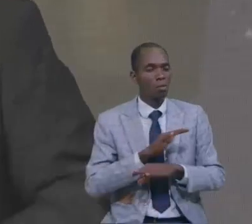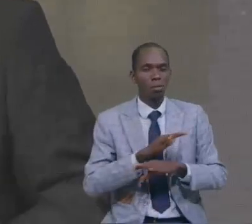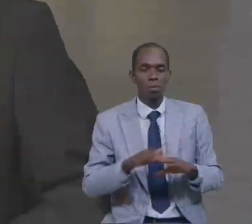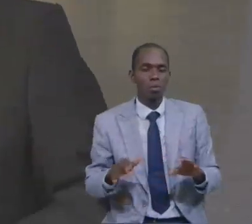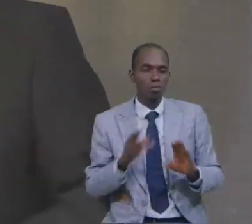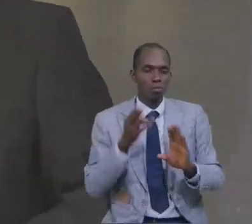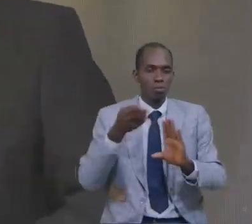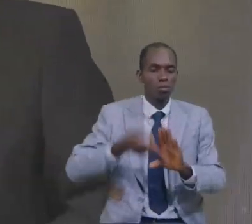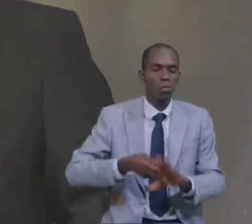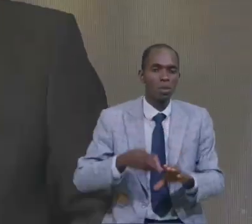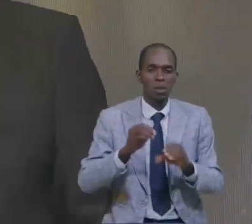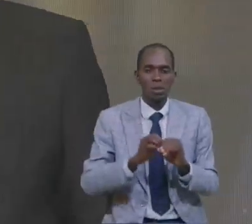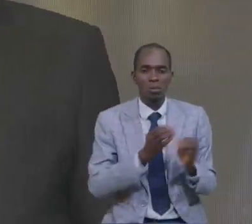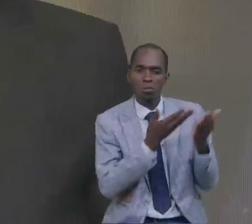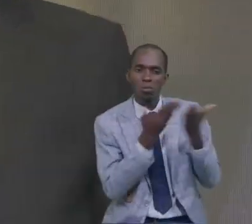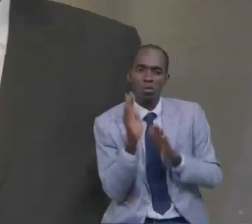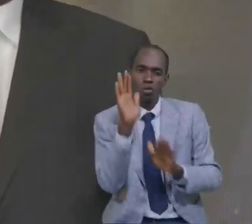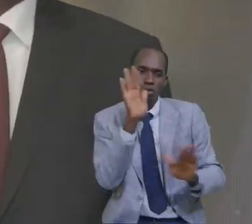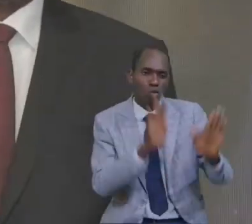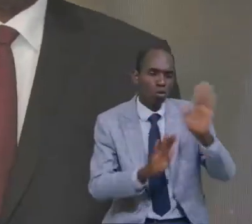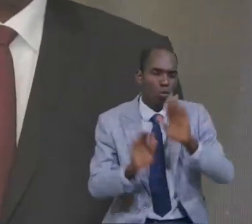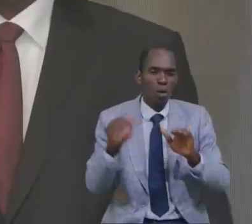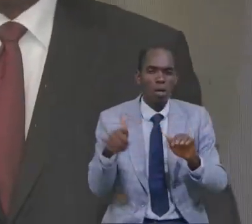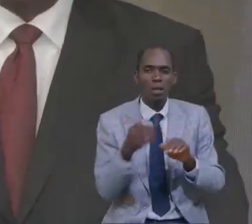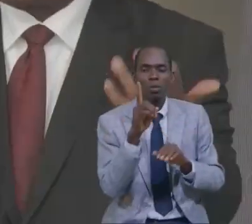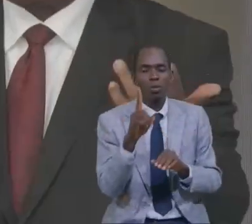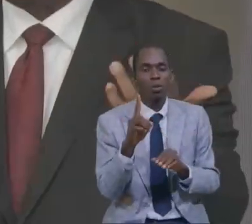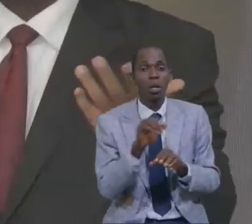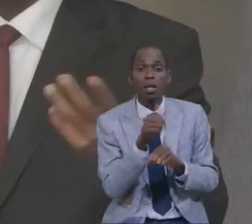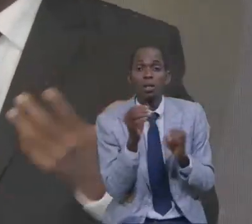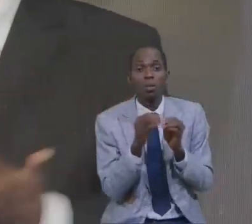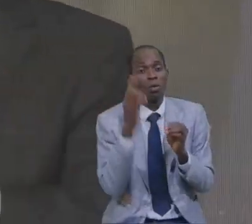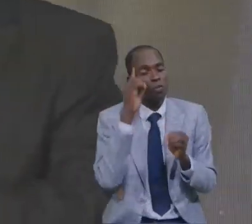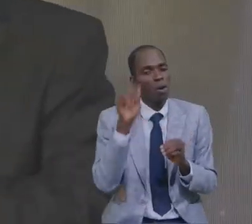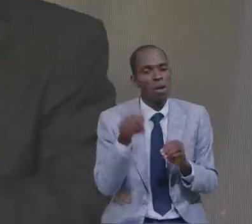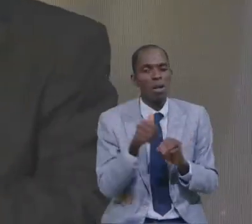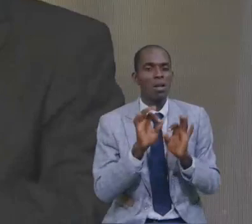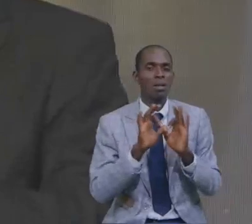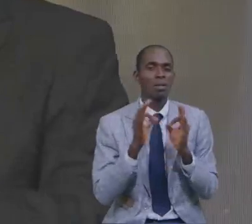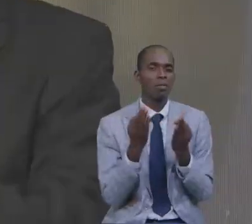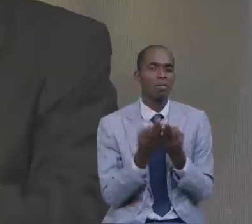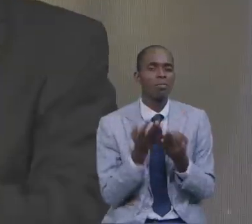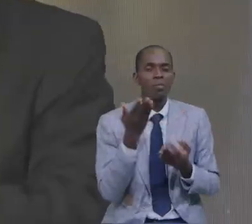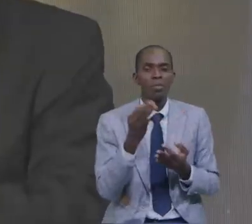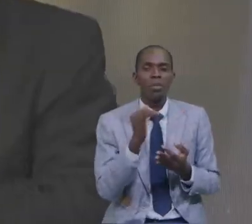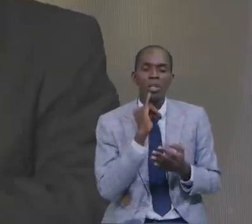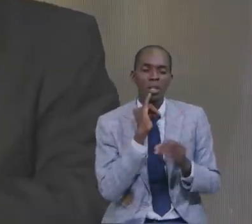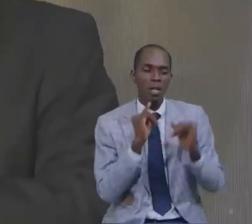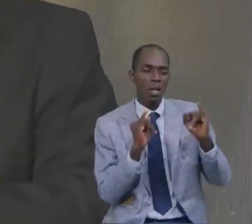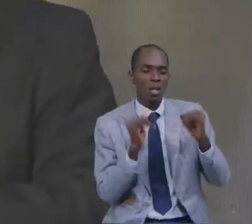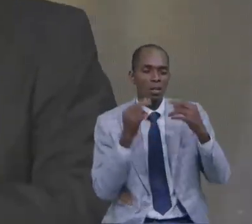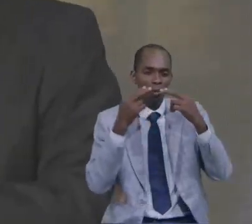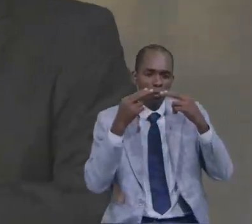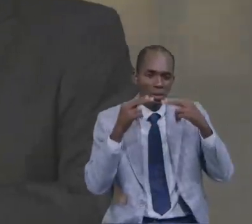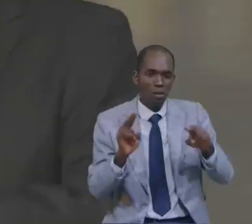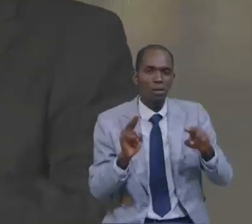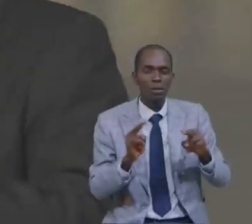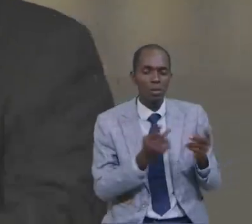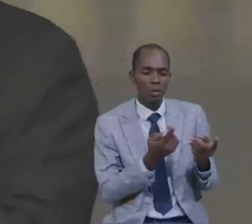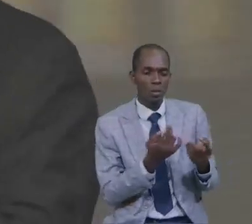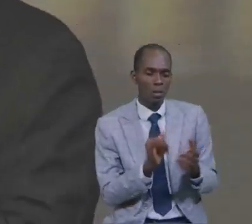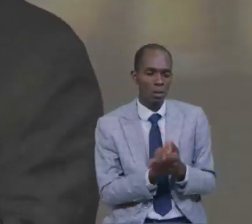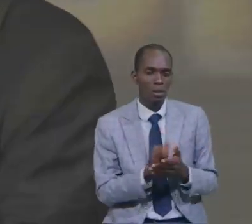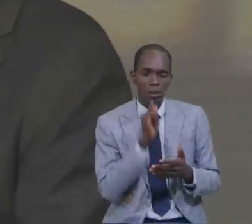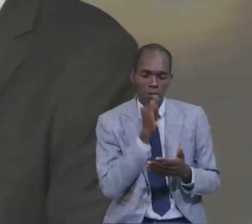innocence begotten by the gospel. Innocence begotten by the gospel. It